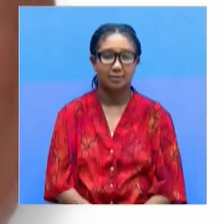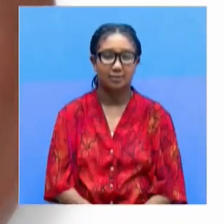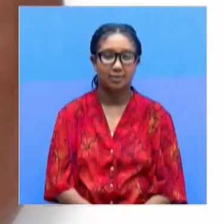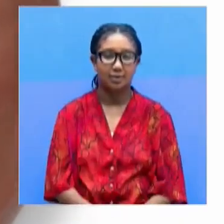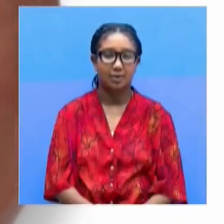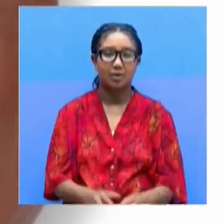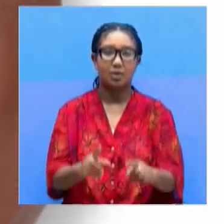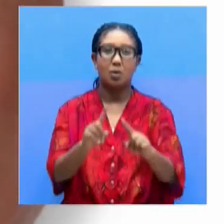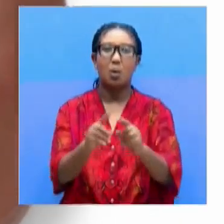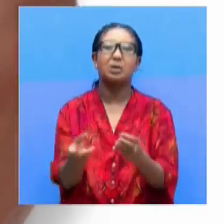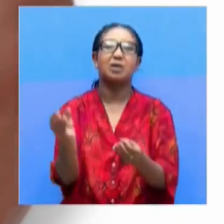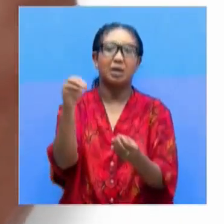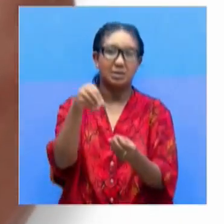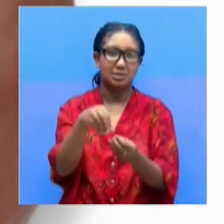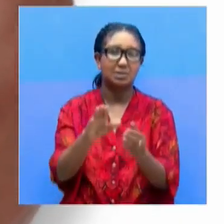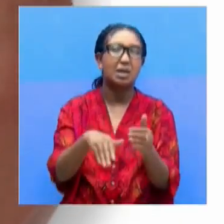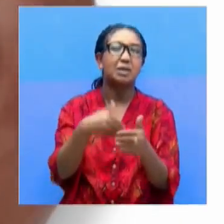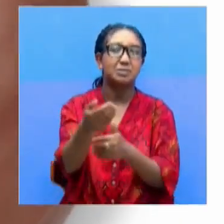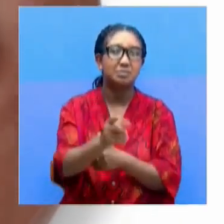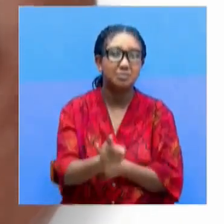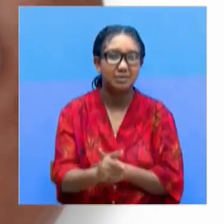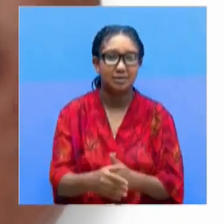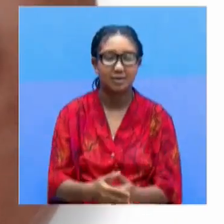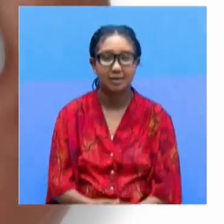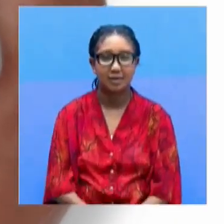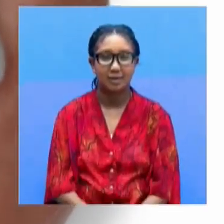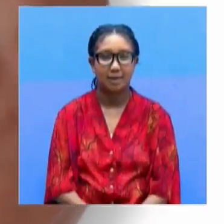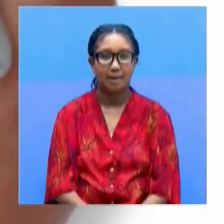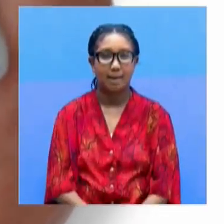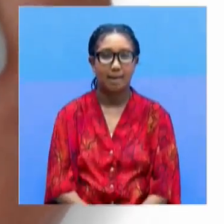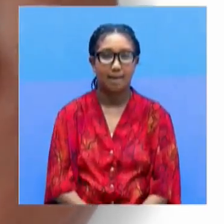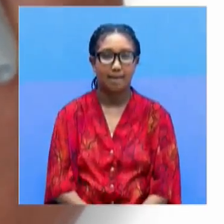what else, or what next,